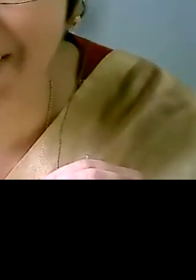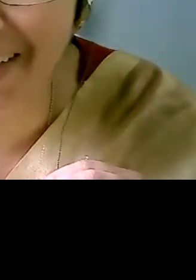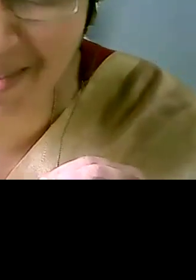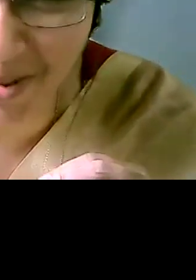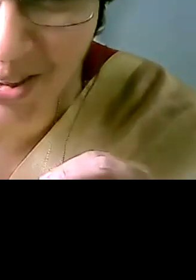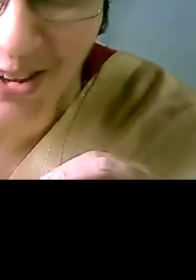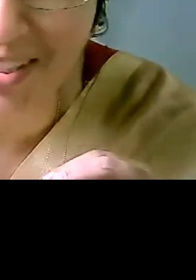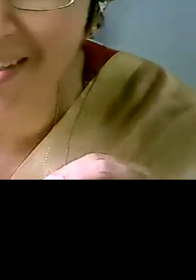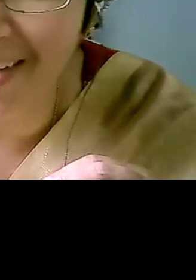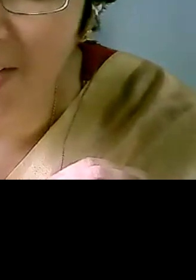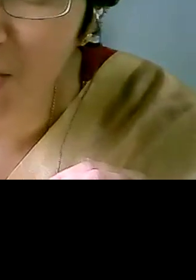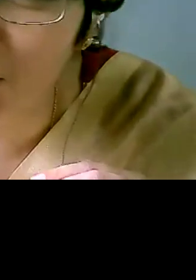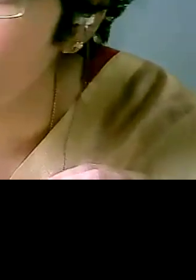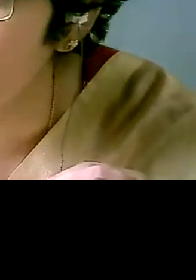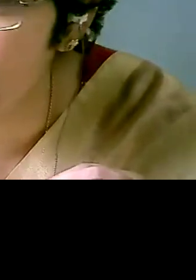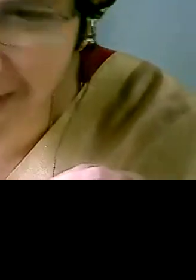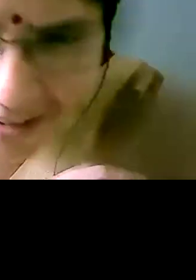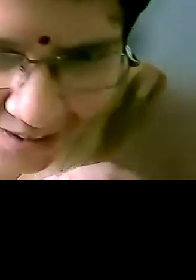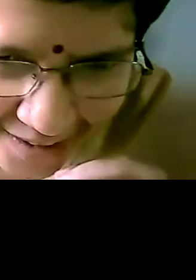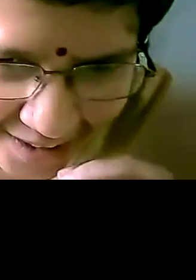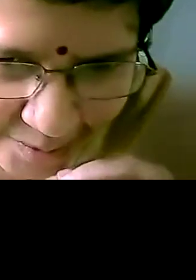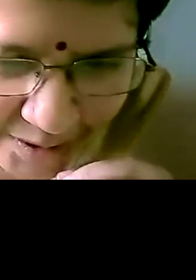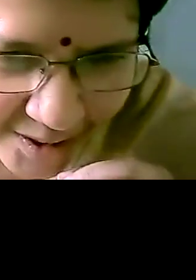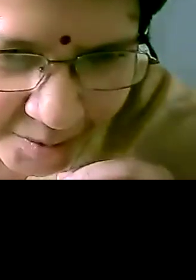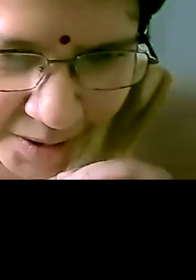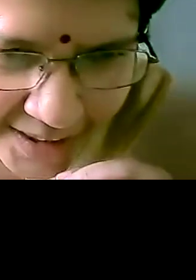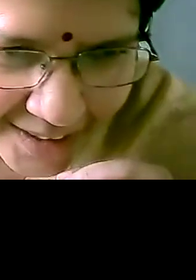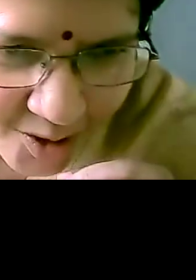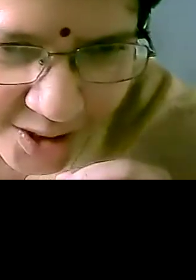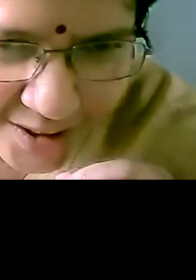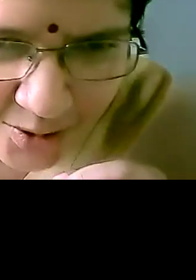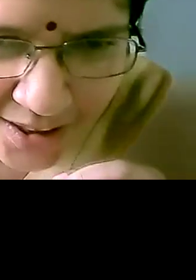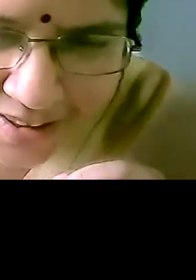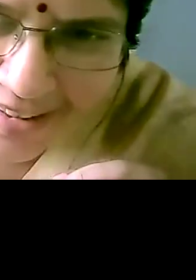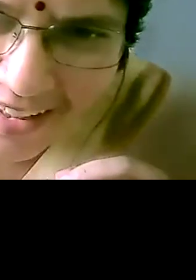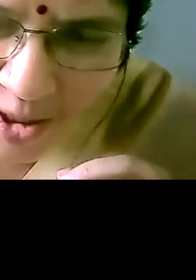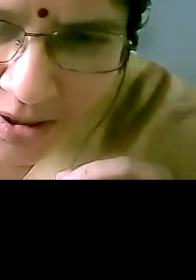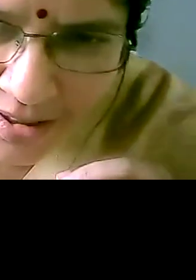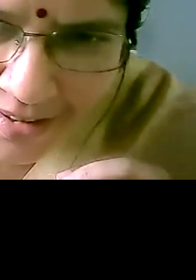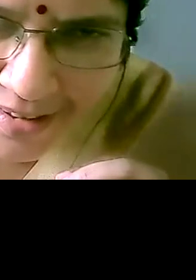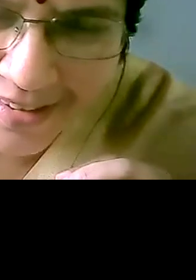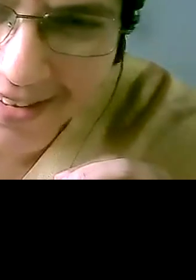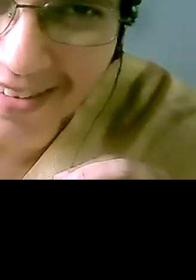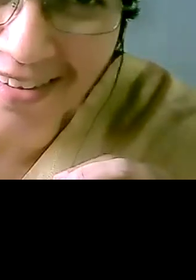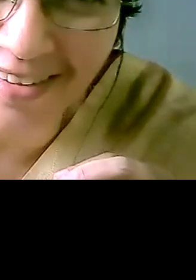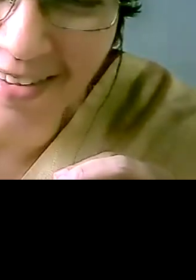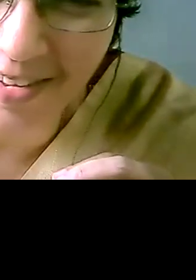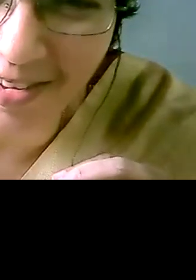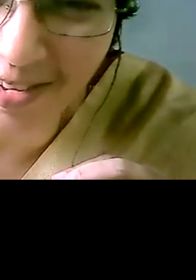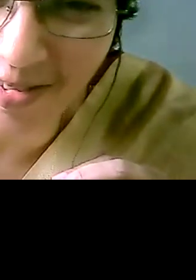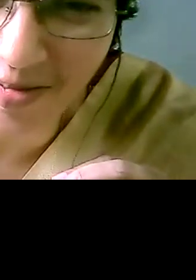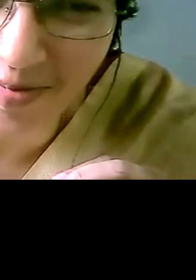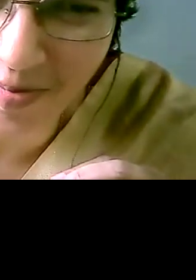mean, typically, I'm not sure. Sure. I'm asking the audience out there. Any questions?